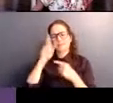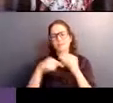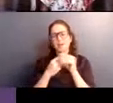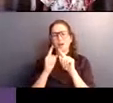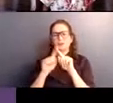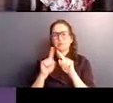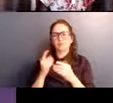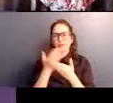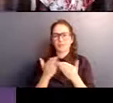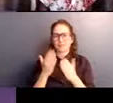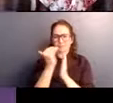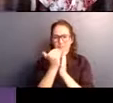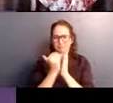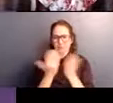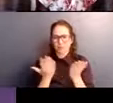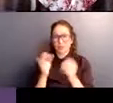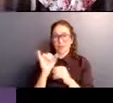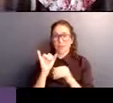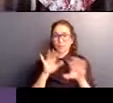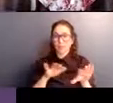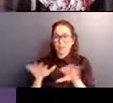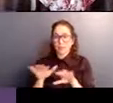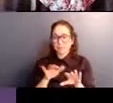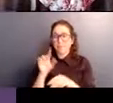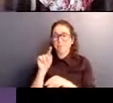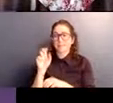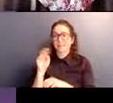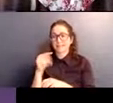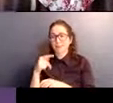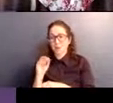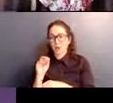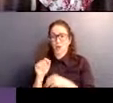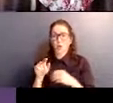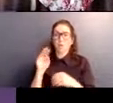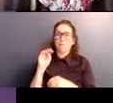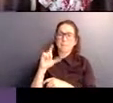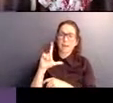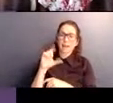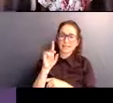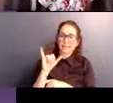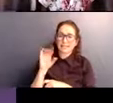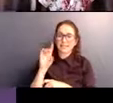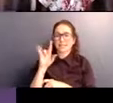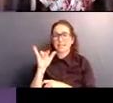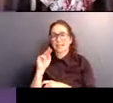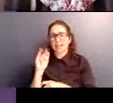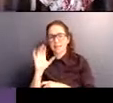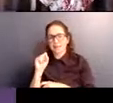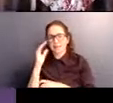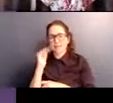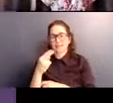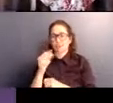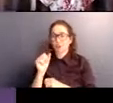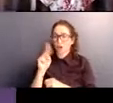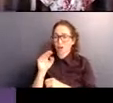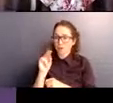elements listed here, such as rhythm, tempo, melody, dynamics, and harmony, and then how each of these